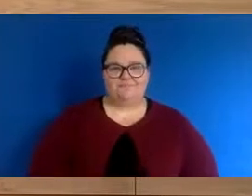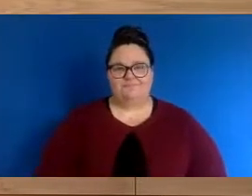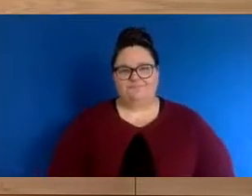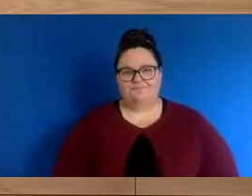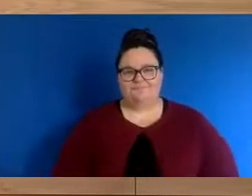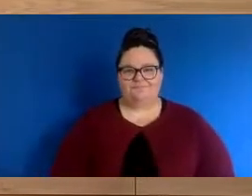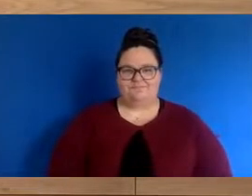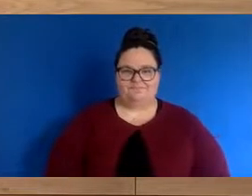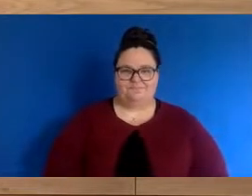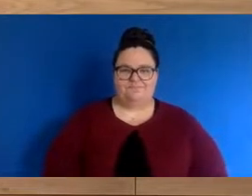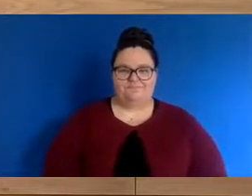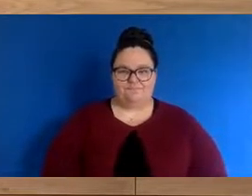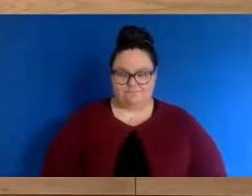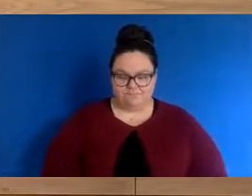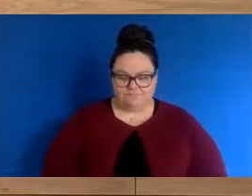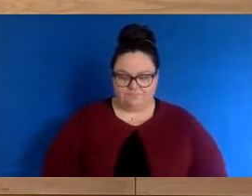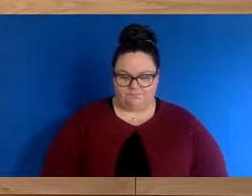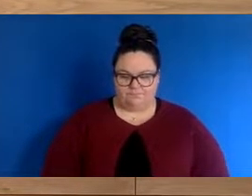Thank you.